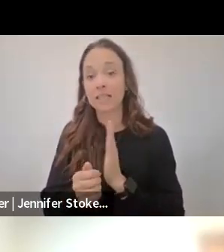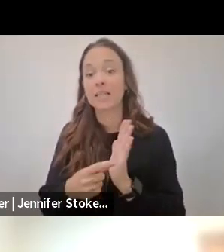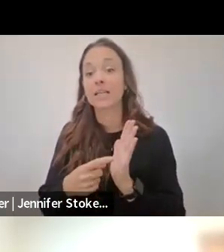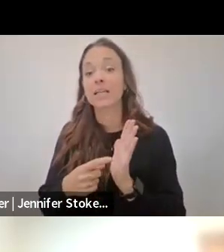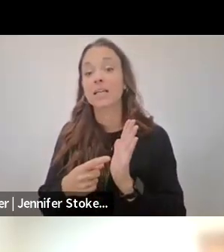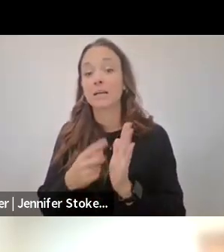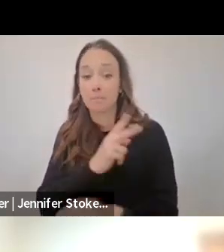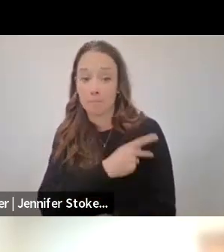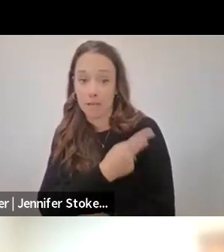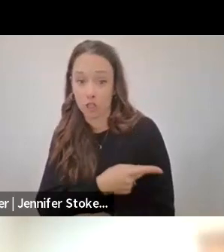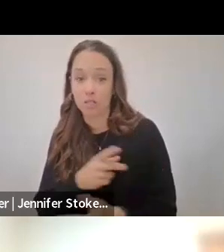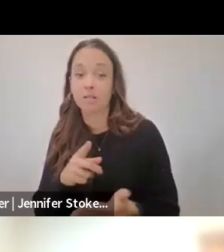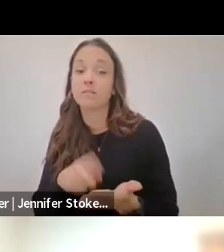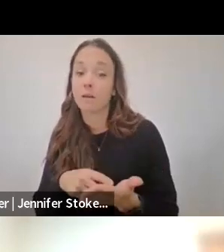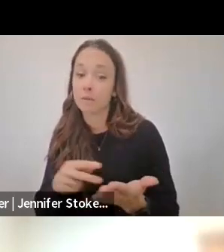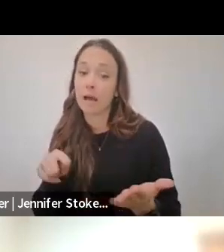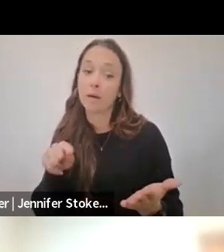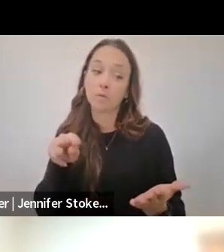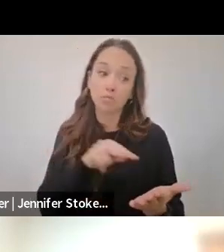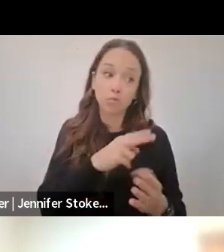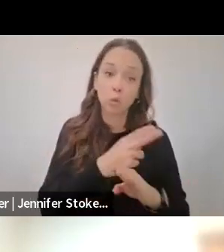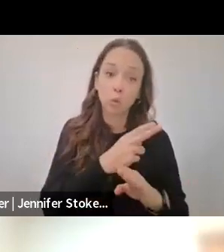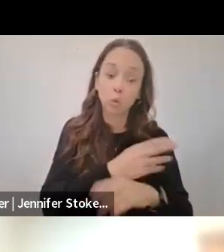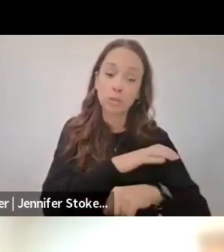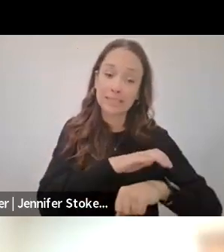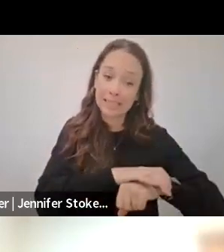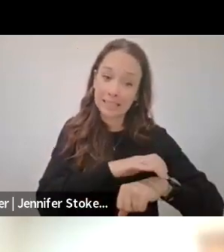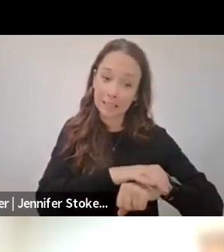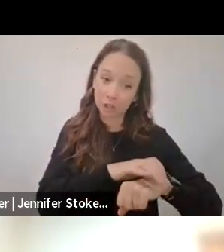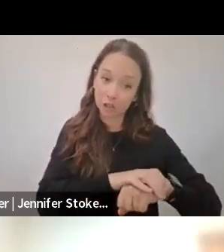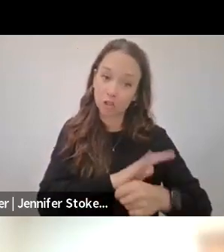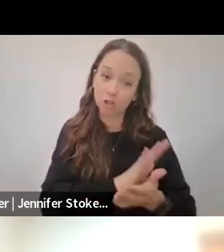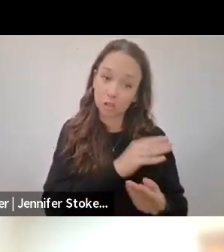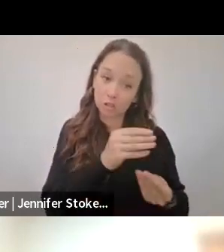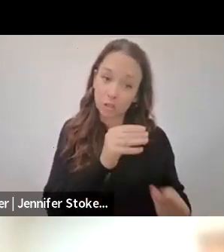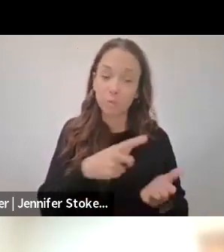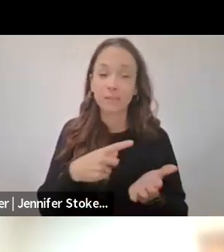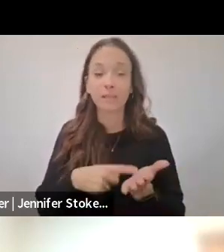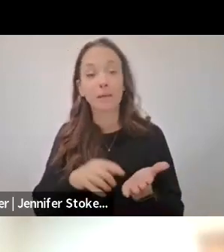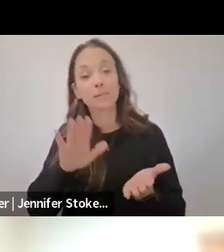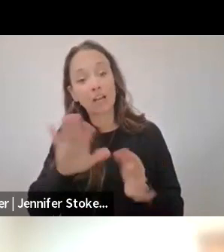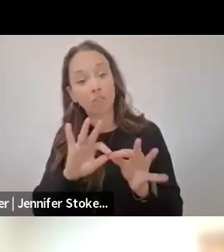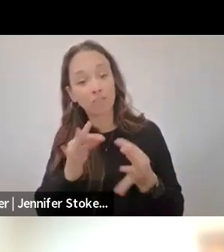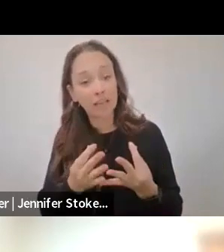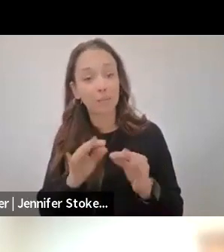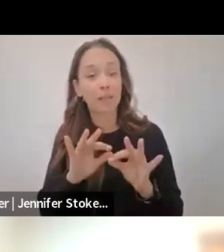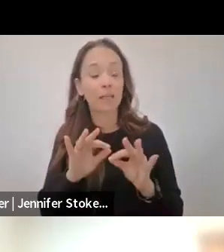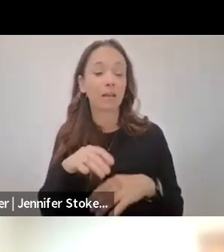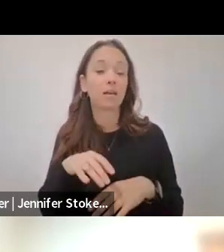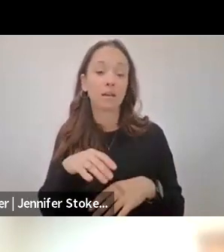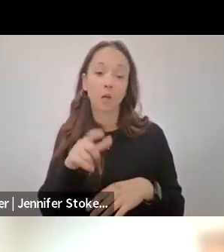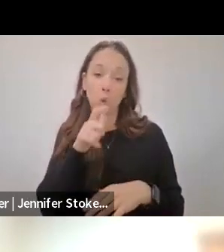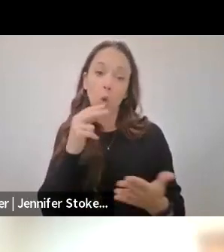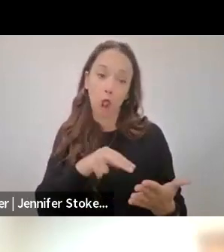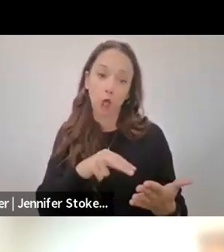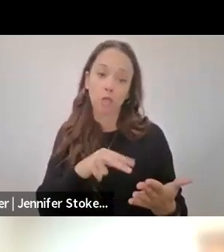source documents. Sometimes it is their relatives, sometimes their families who are referencing that. So it is important at